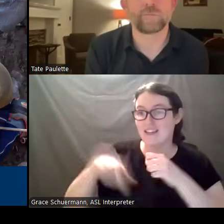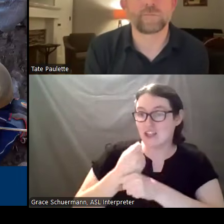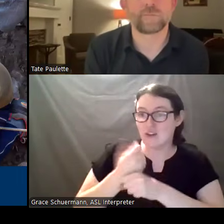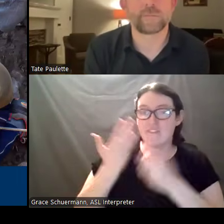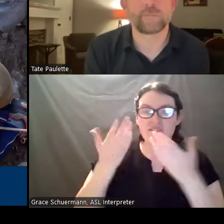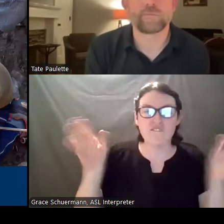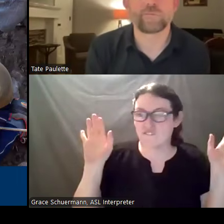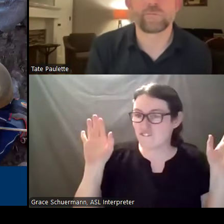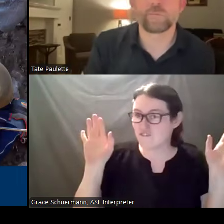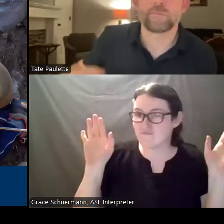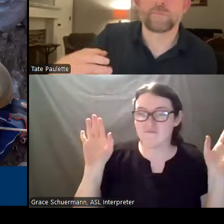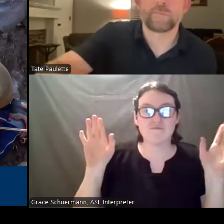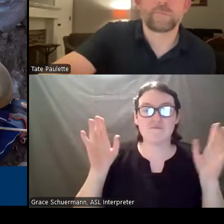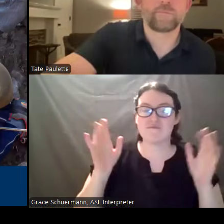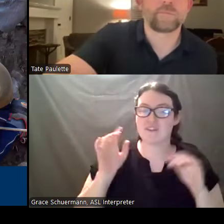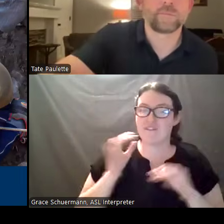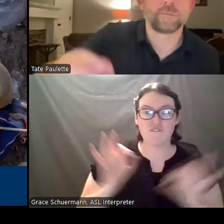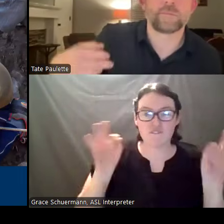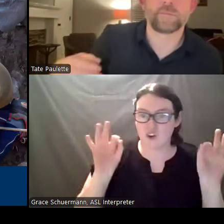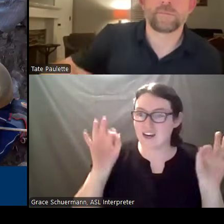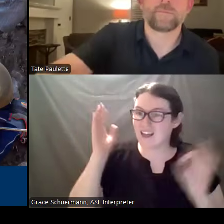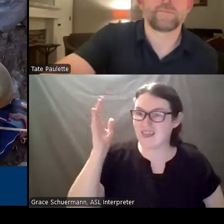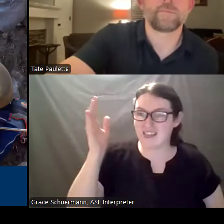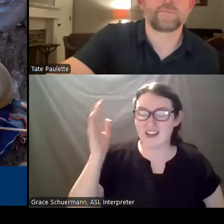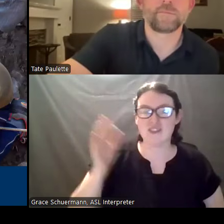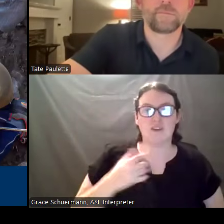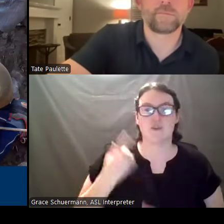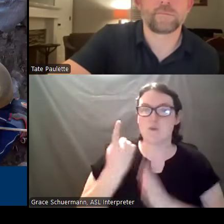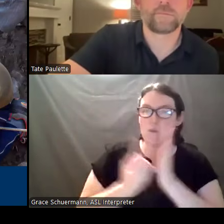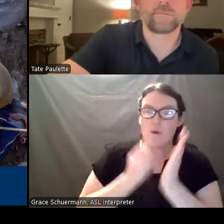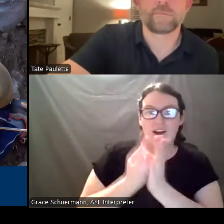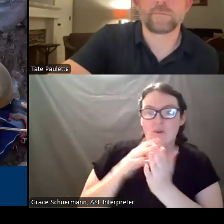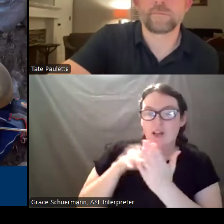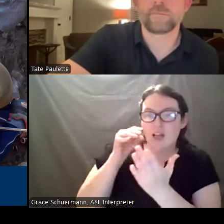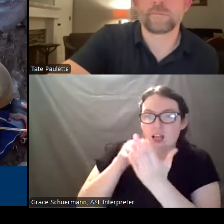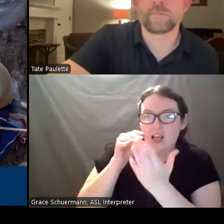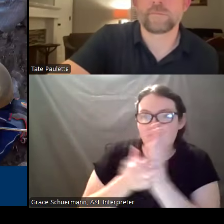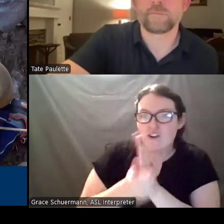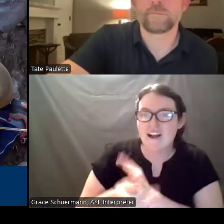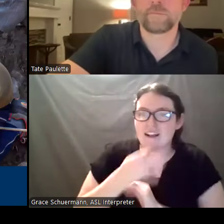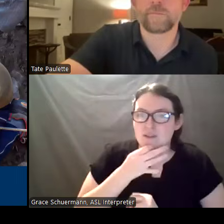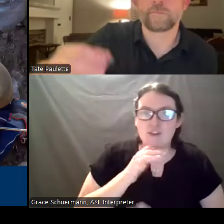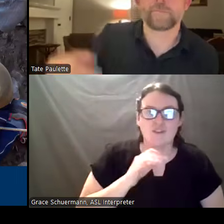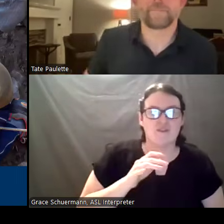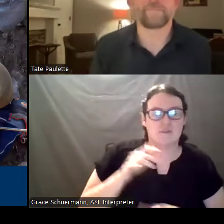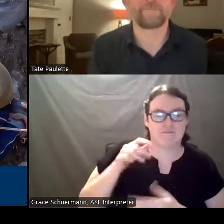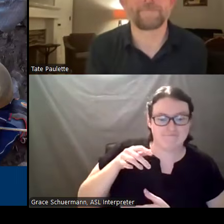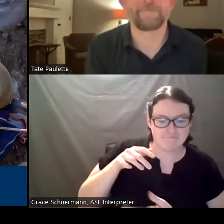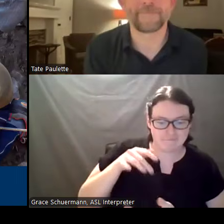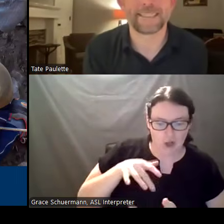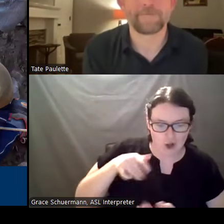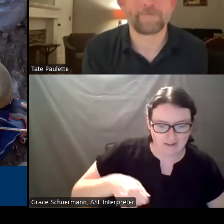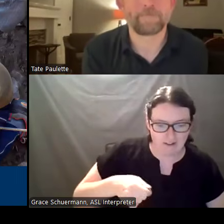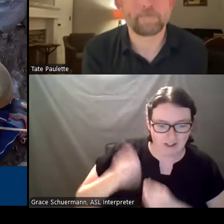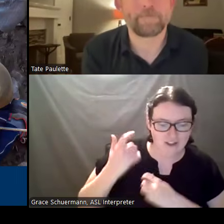to the public, where we can all spend 1 hour learning from experts in the field of archaeology and ancient history. Now, I'm Jacob